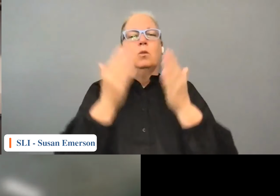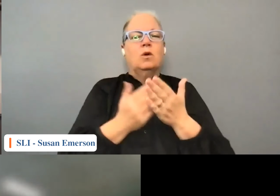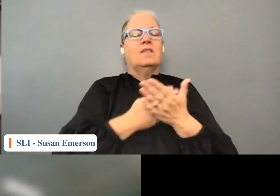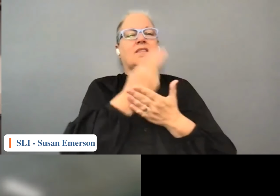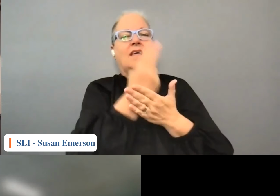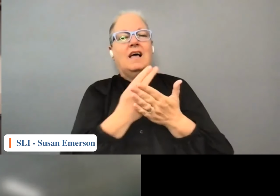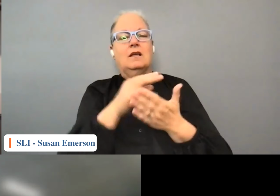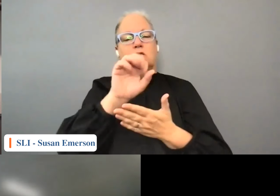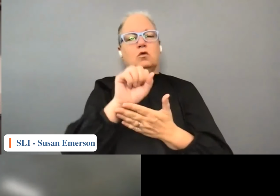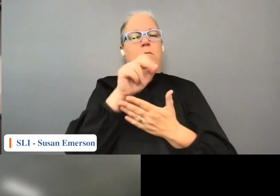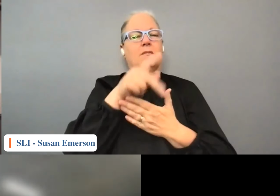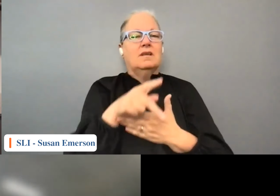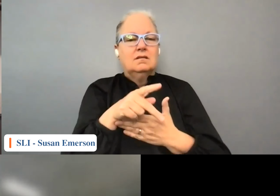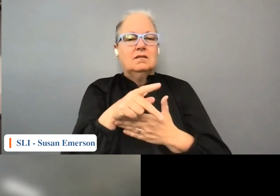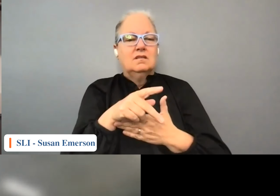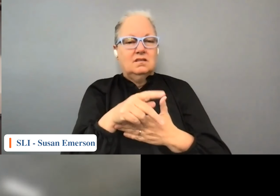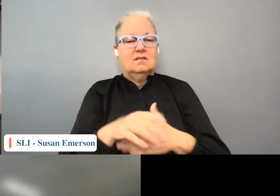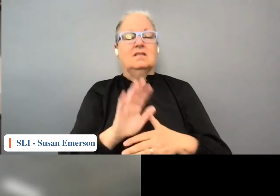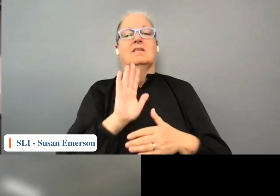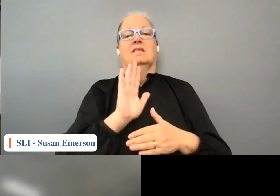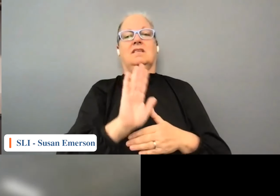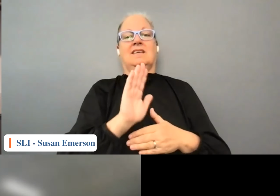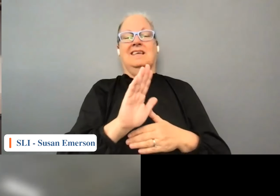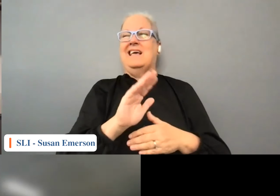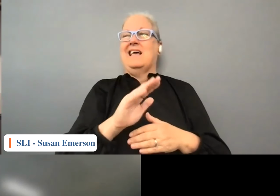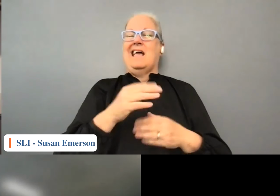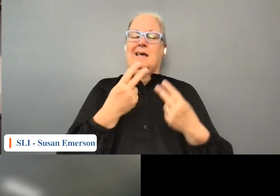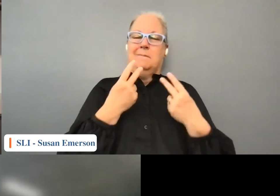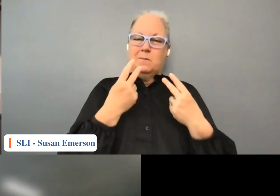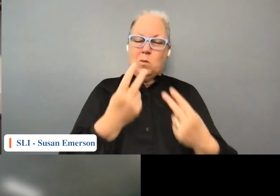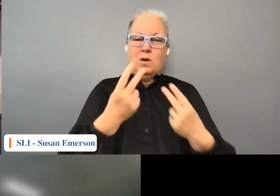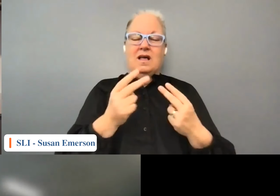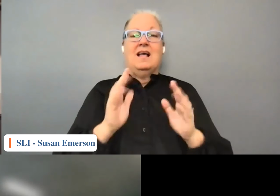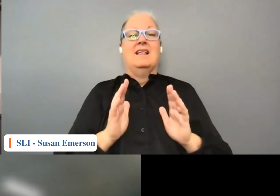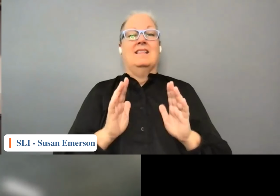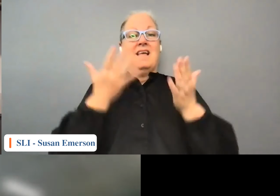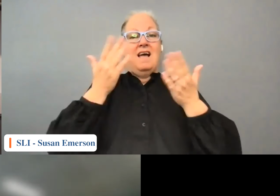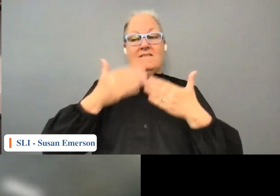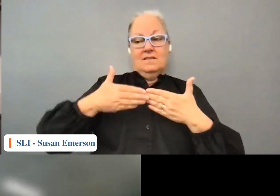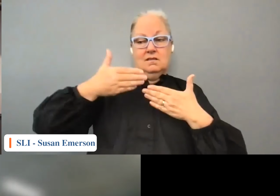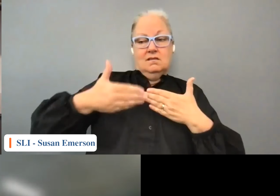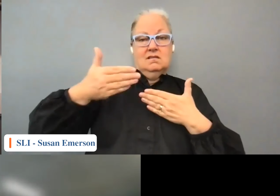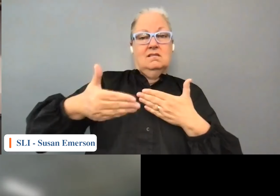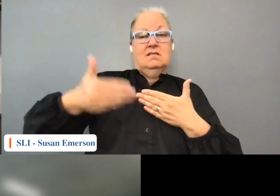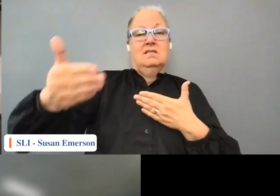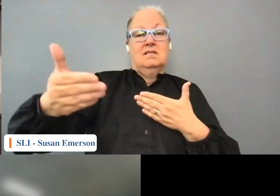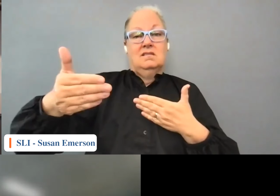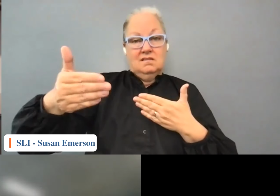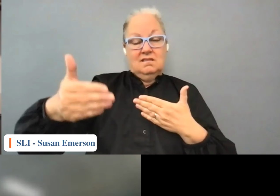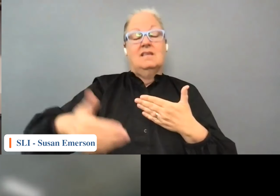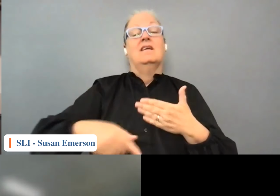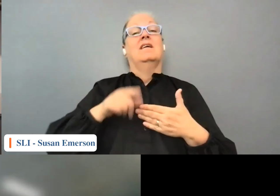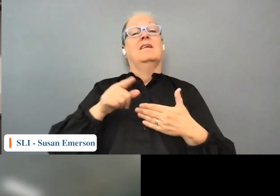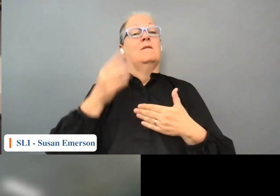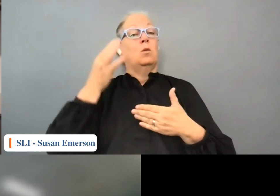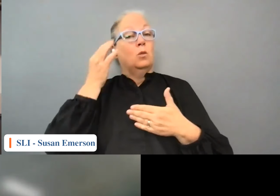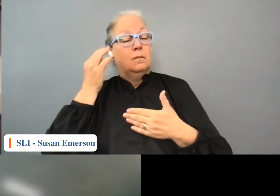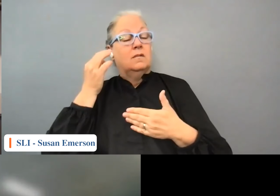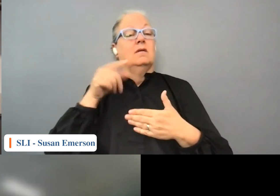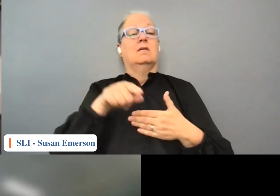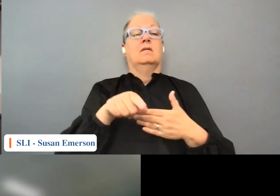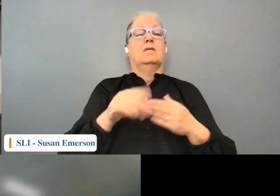at key life cycle risk points, can reduce the vulnerability experienced by women and girls to violence